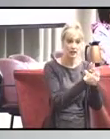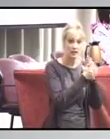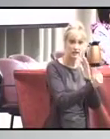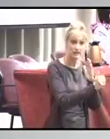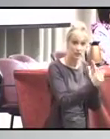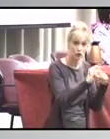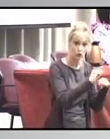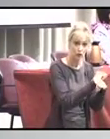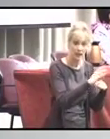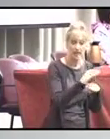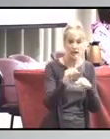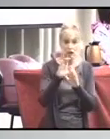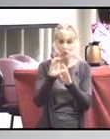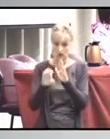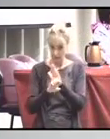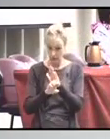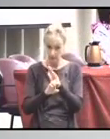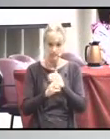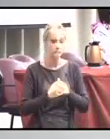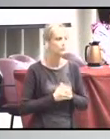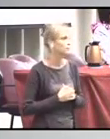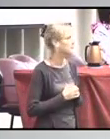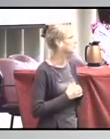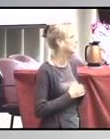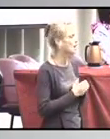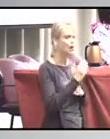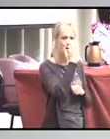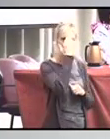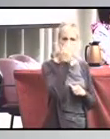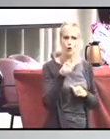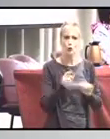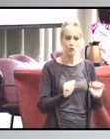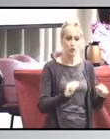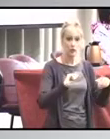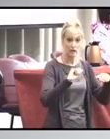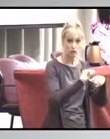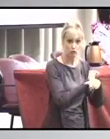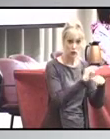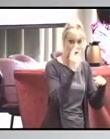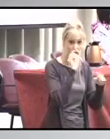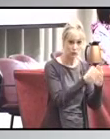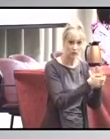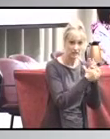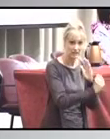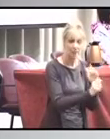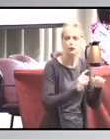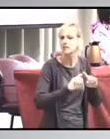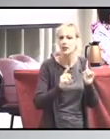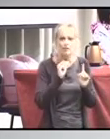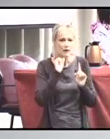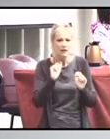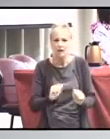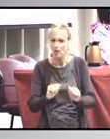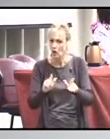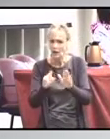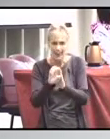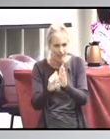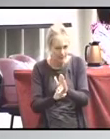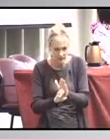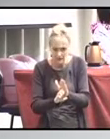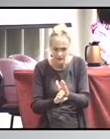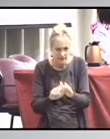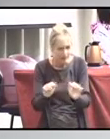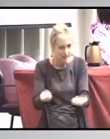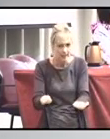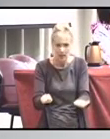training and the ethics. And I know that you can train for skills, but not all of ethics can